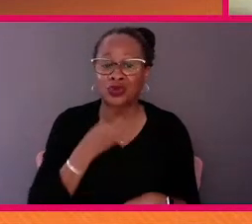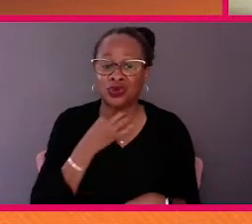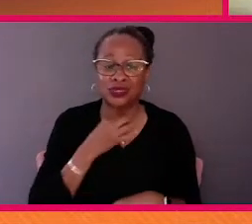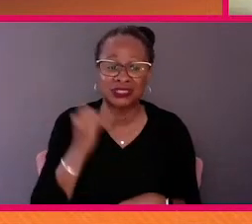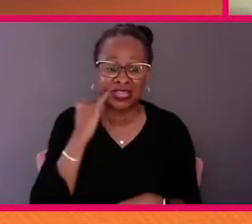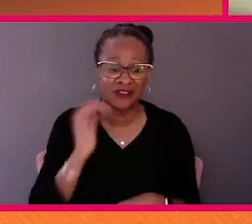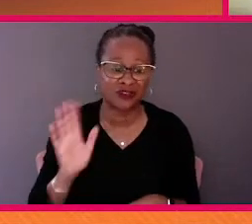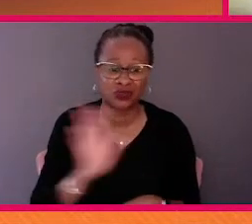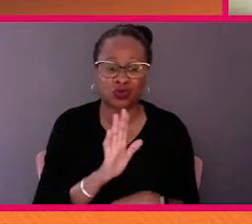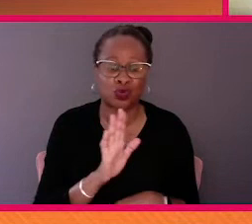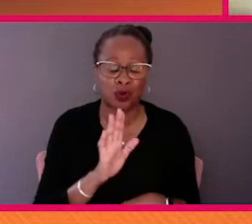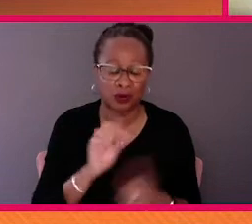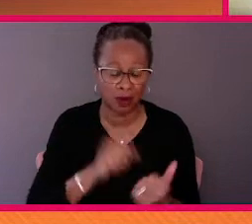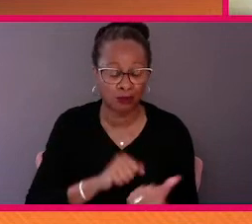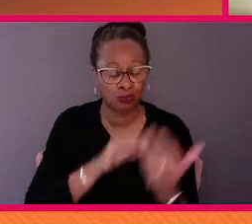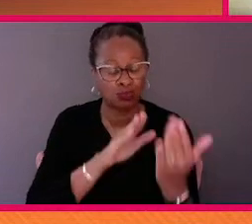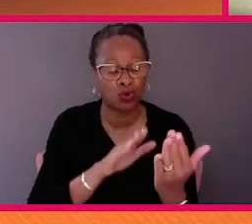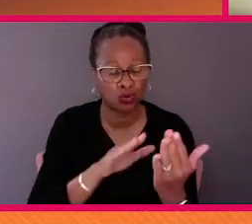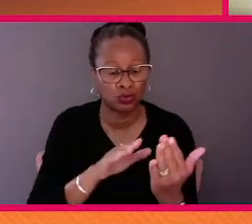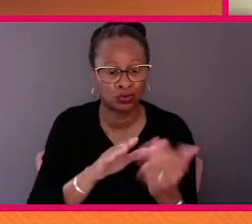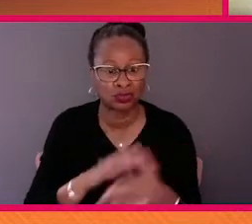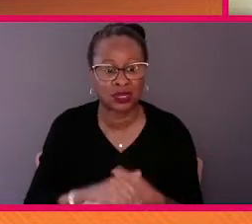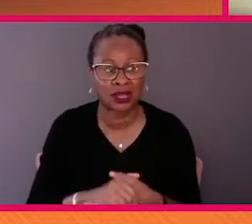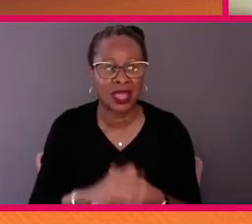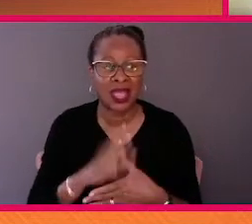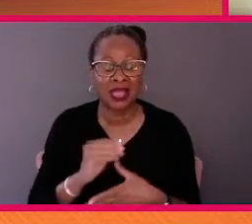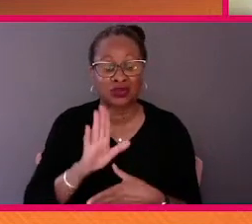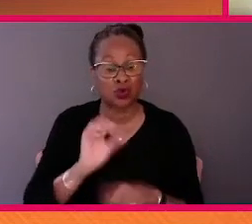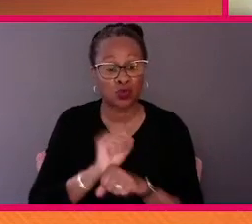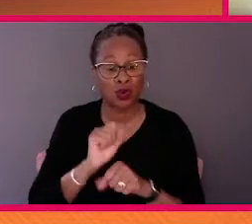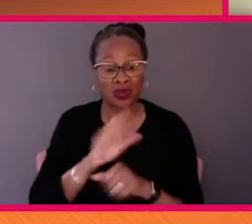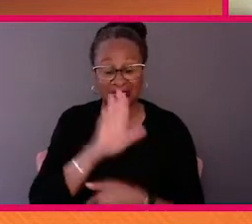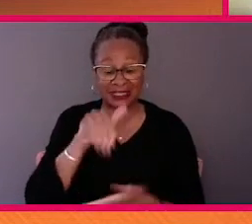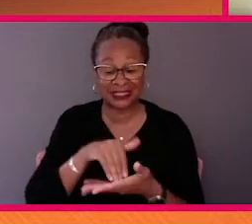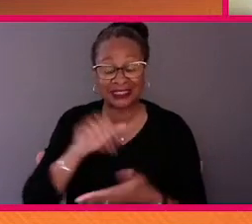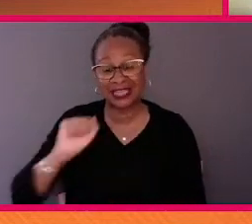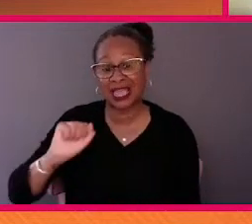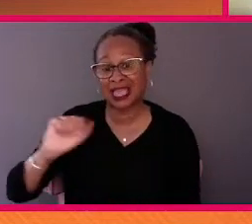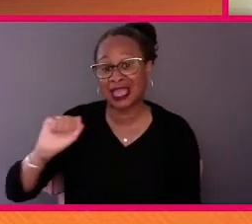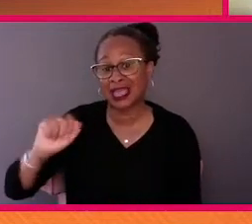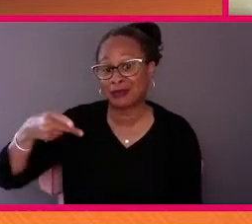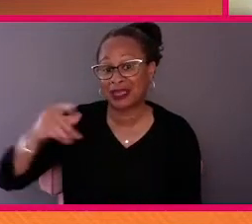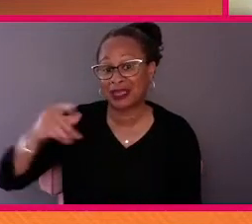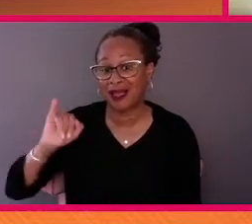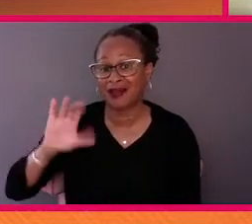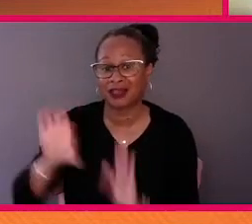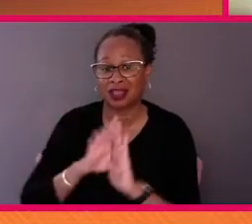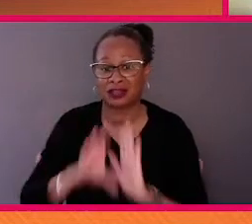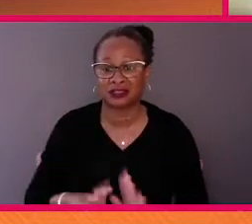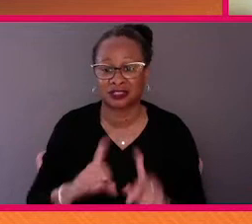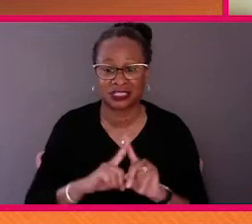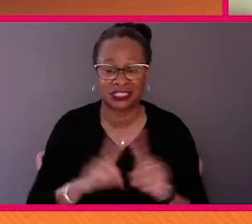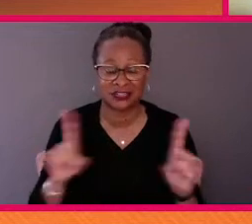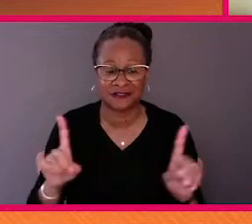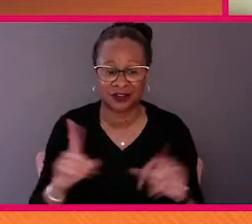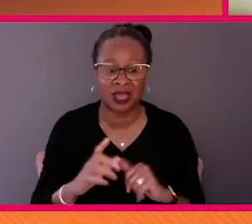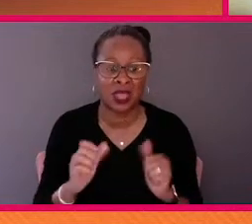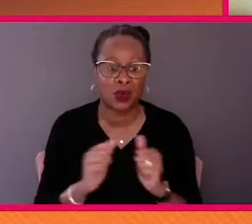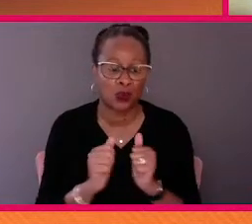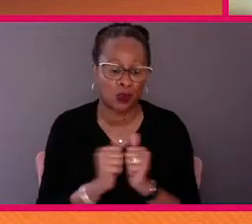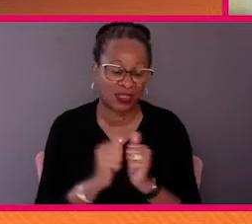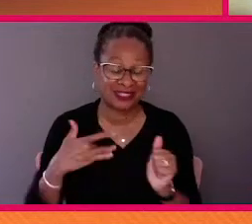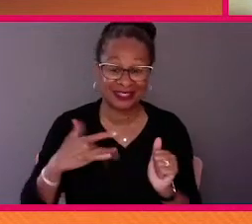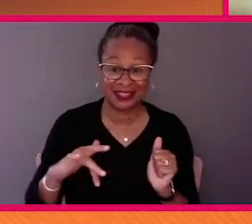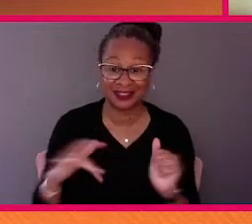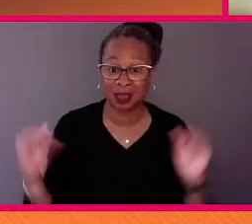approach and your work that centers AAPI characters differently, perhaps with a sense, is there more